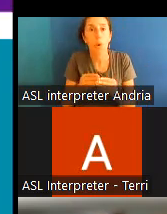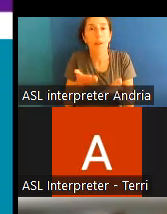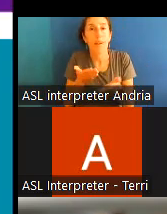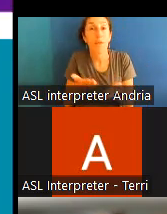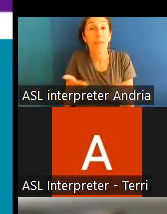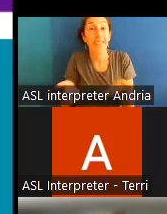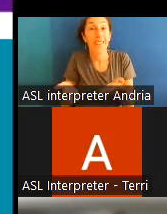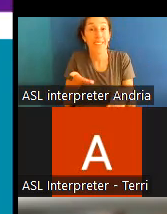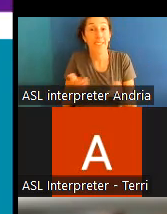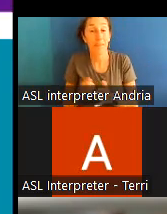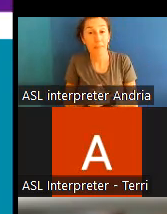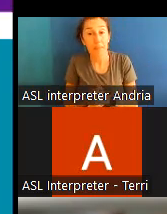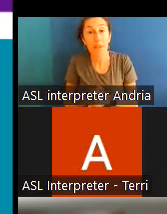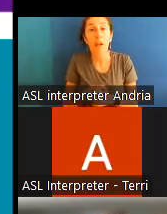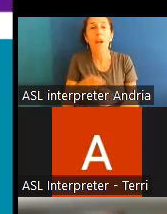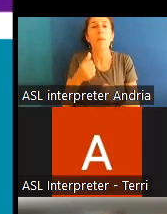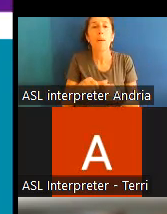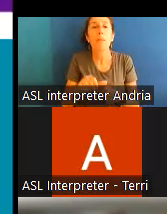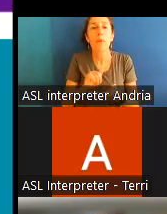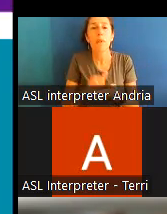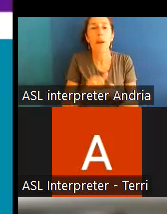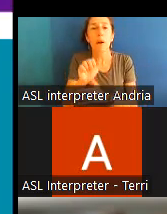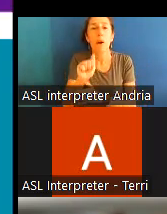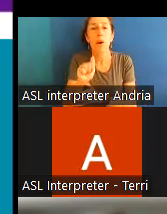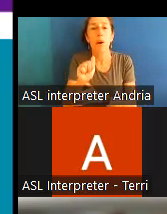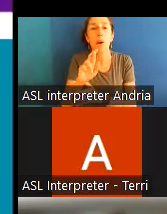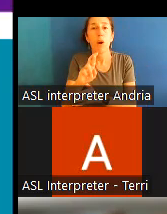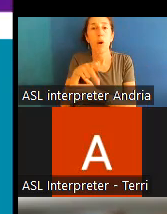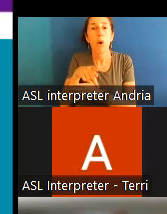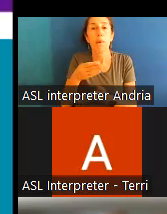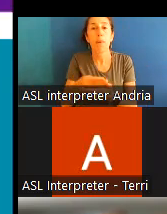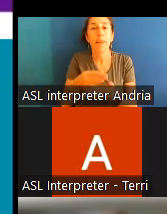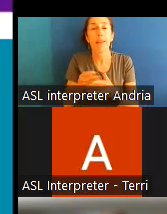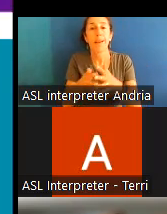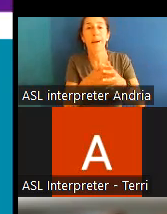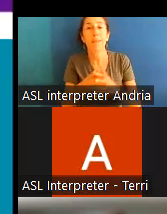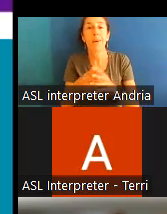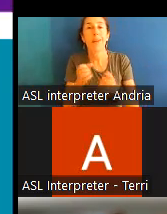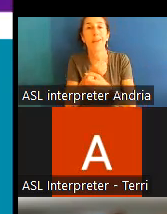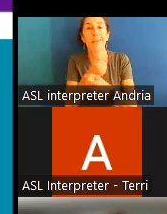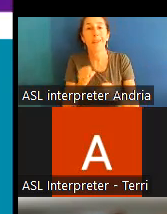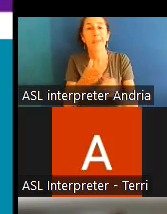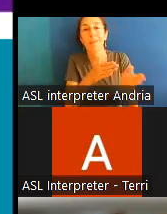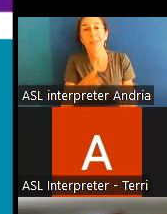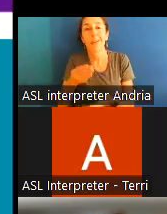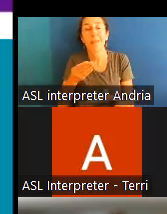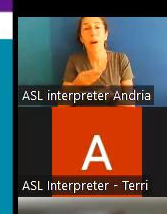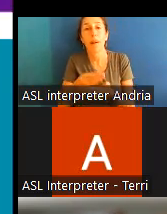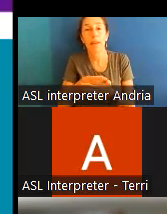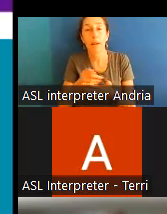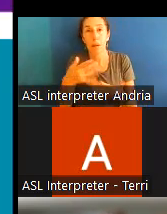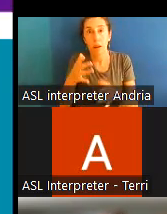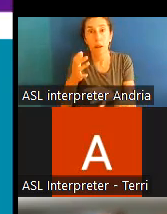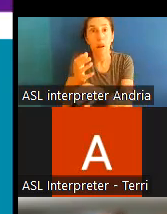money, right? The American Rescue Plan money. We got some of that for services, but that is all ending next year. There's something called